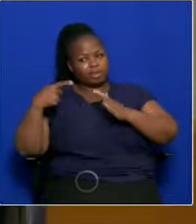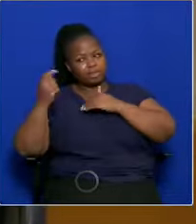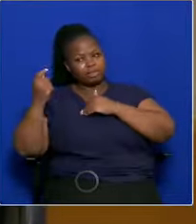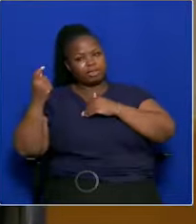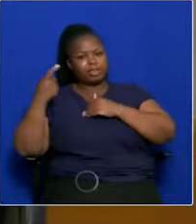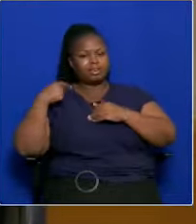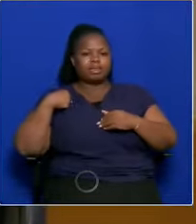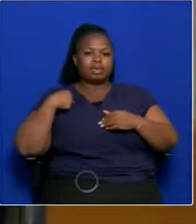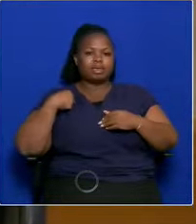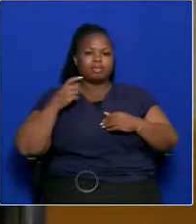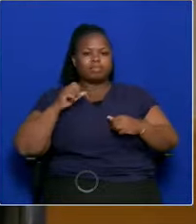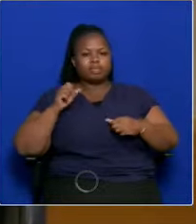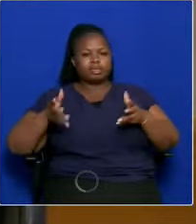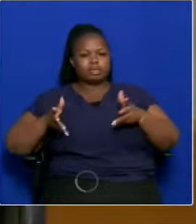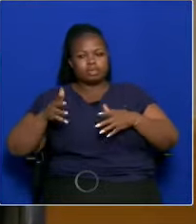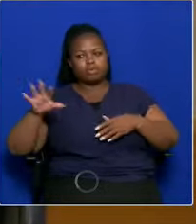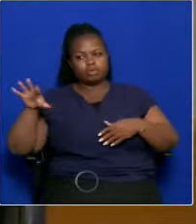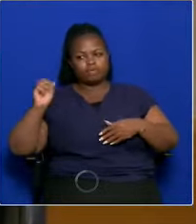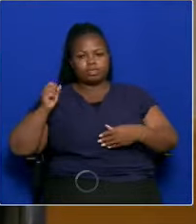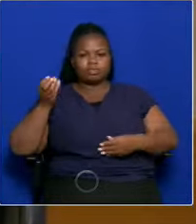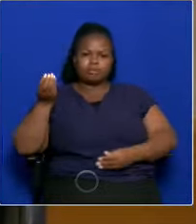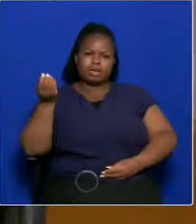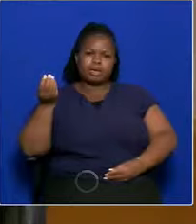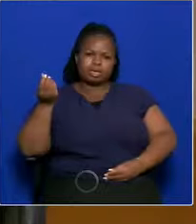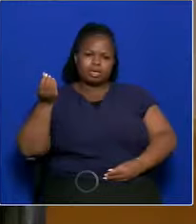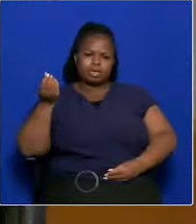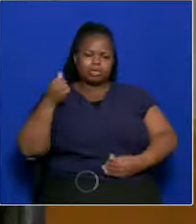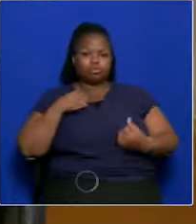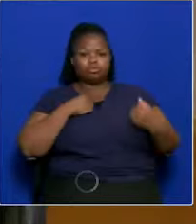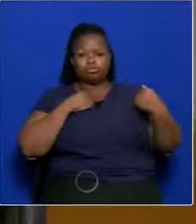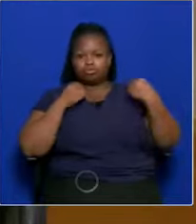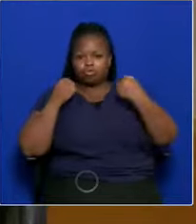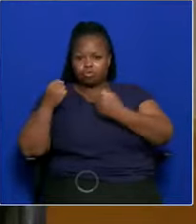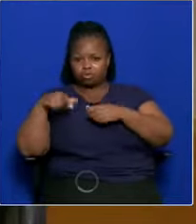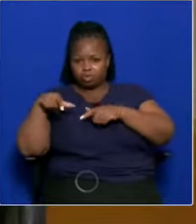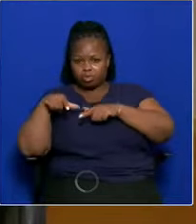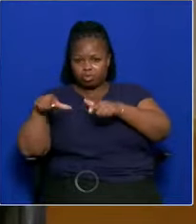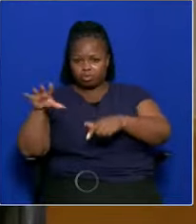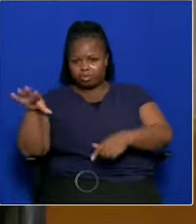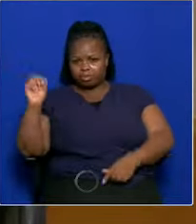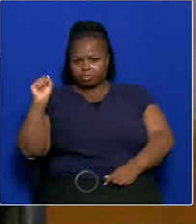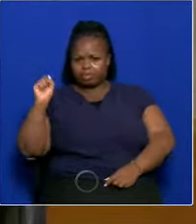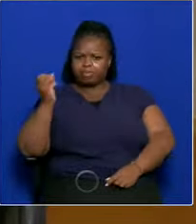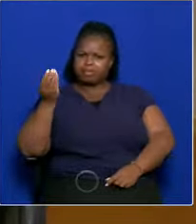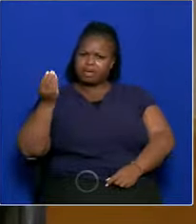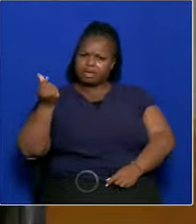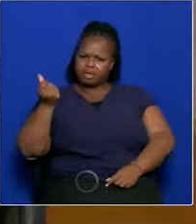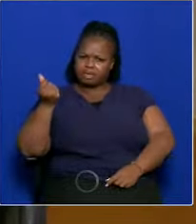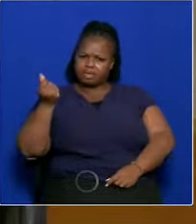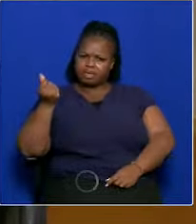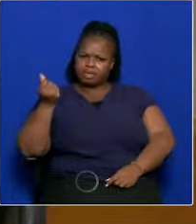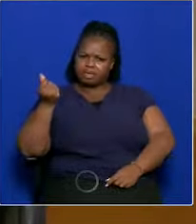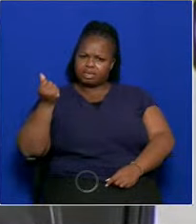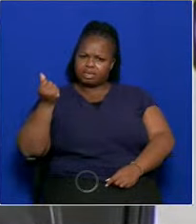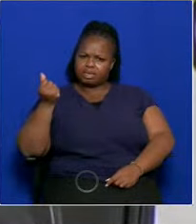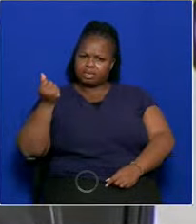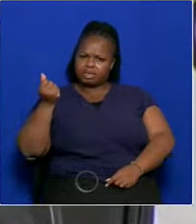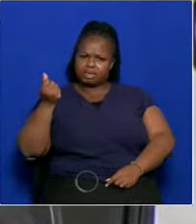behalf? Yes. Then you drove to Limpopo to pick up the money and bring it down? No.